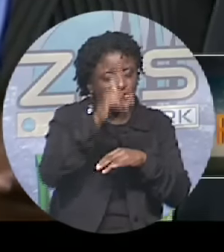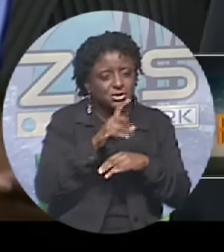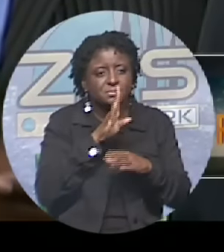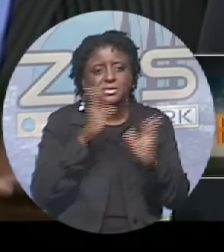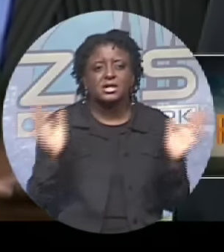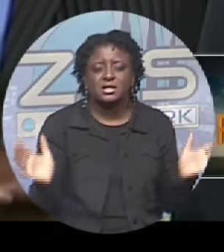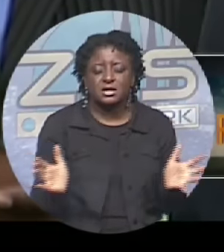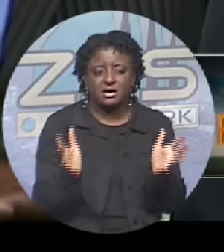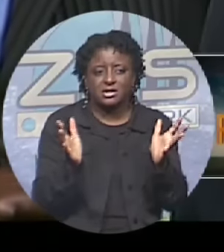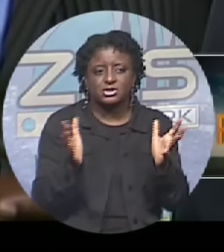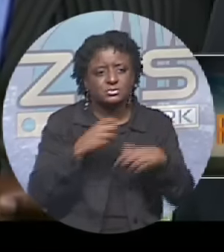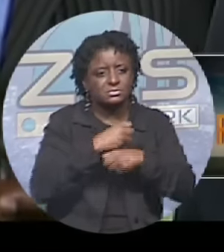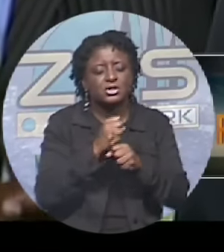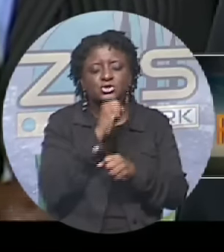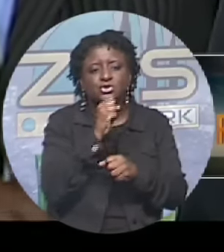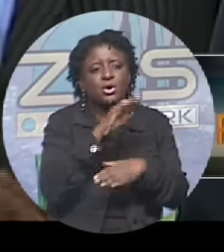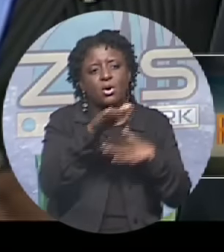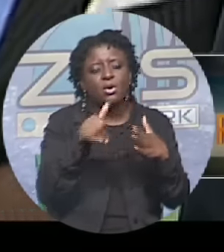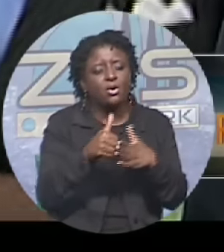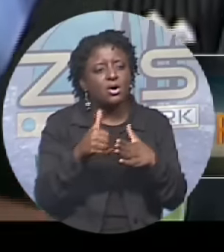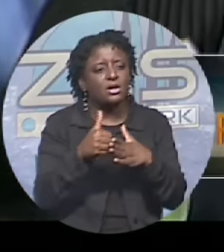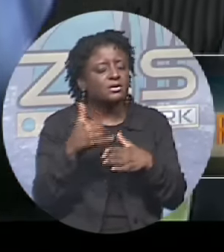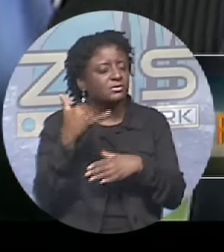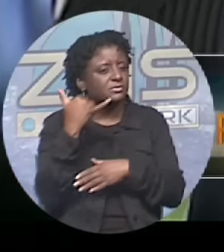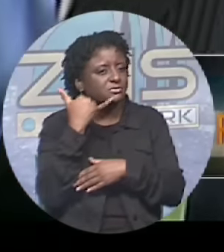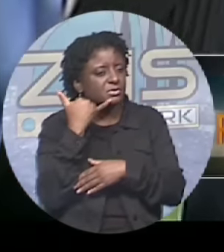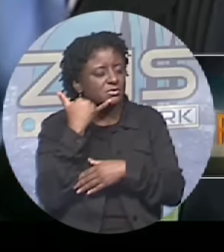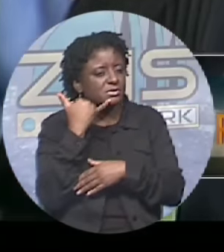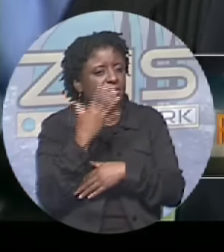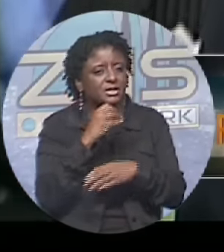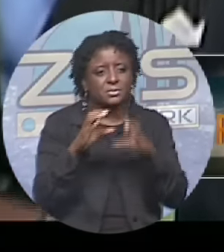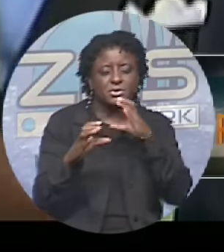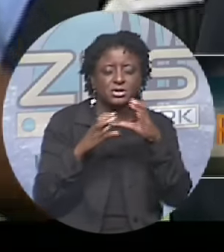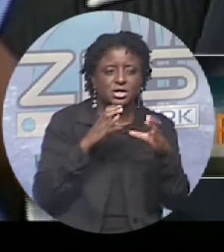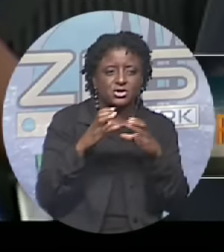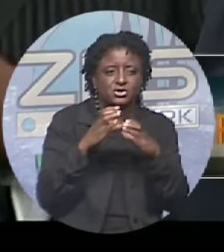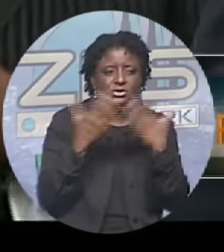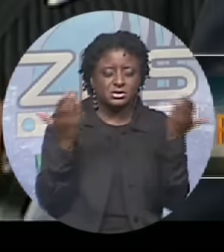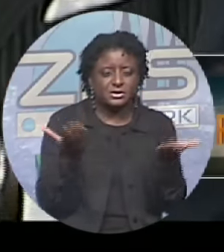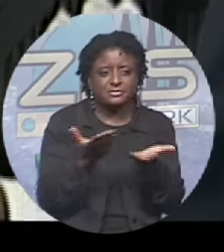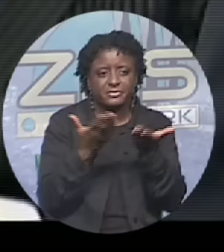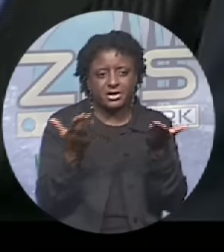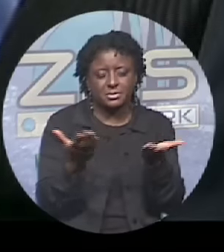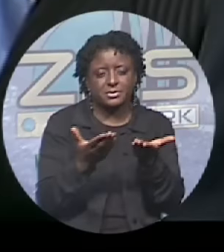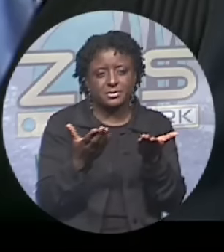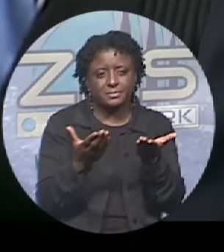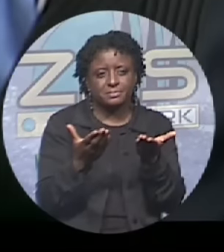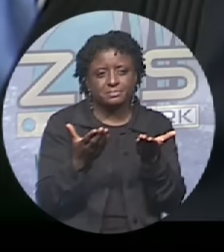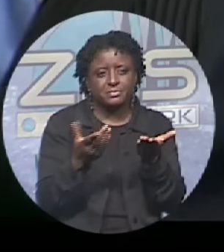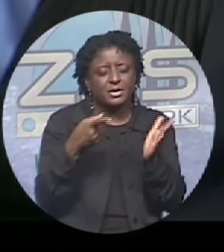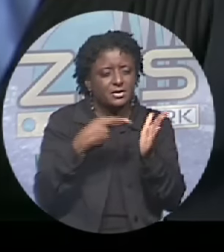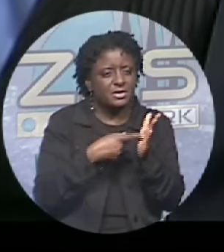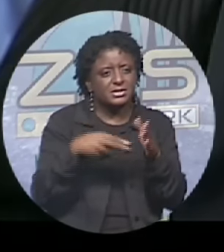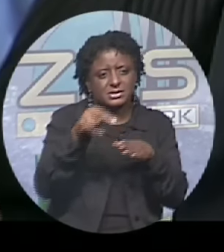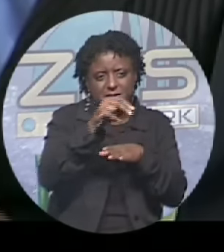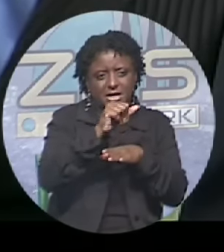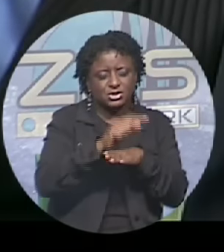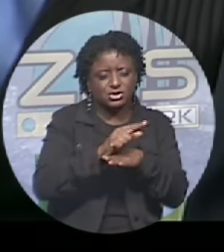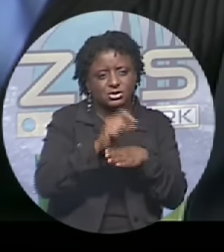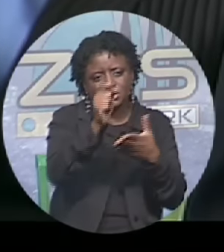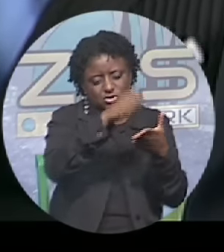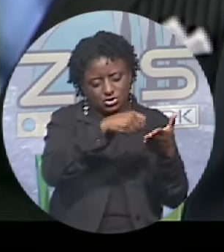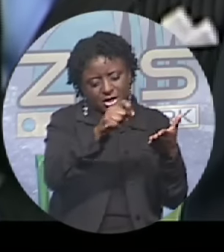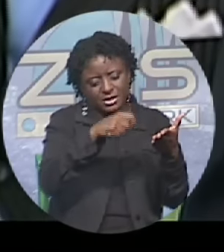that all satellite phones and communications are in place. This national check time,